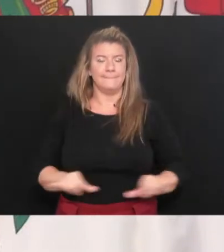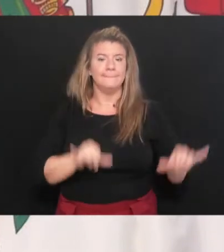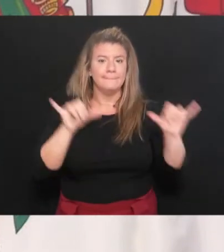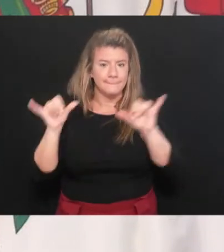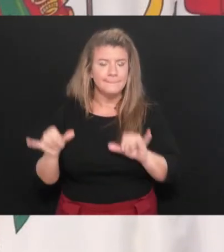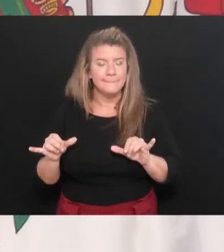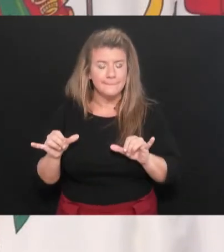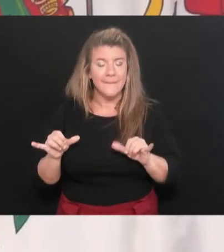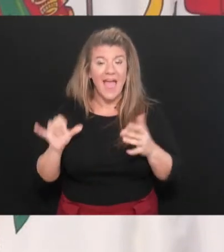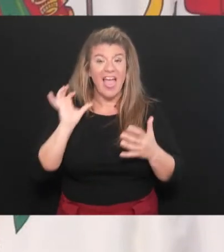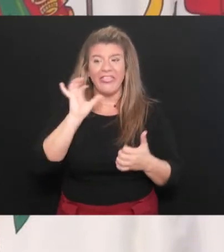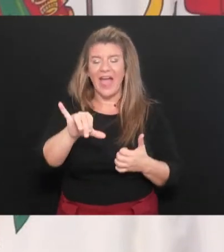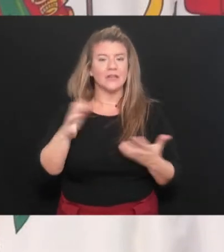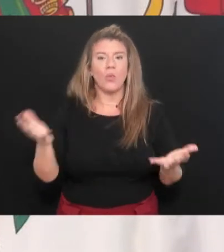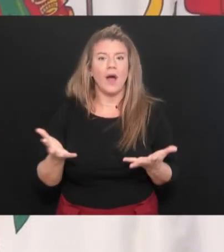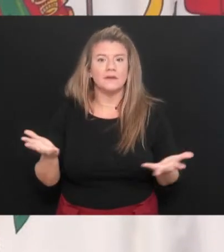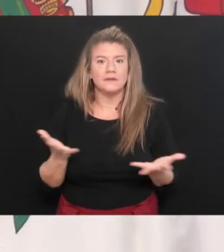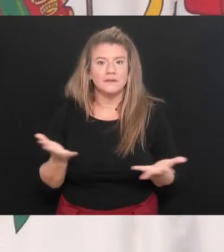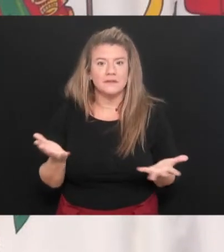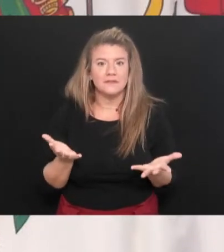And that is that